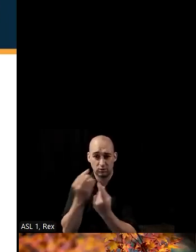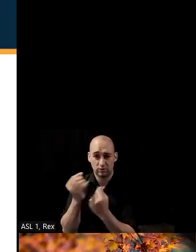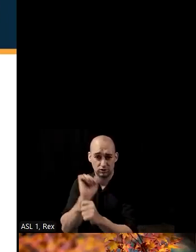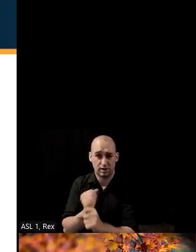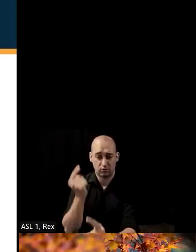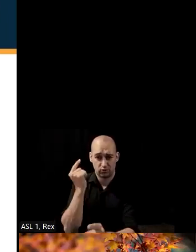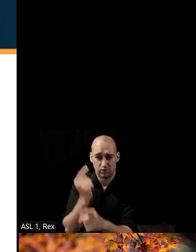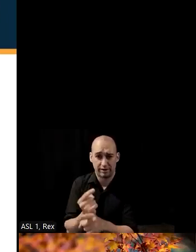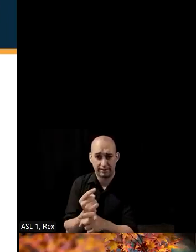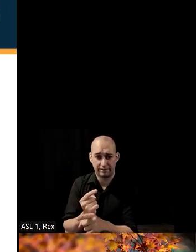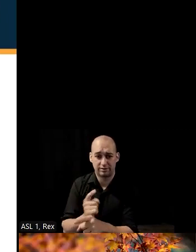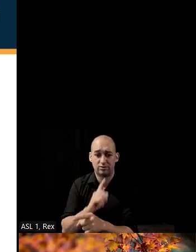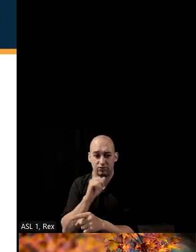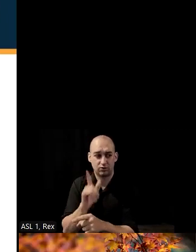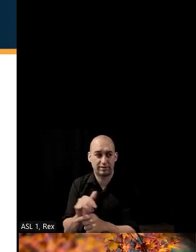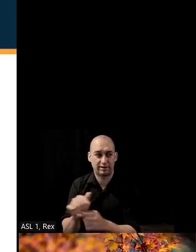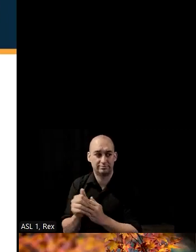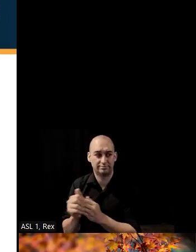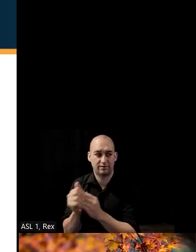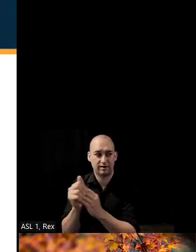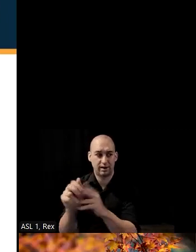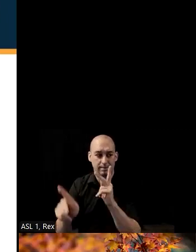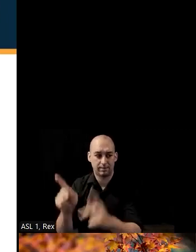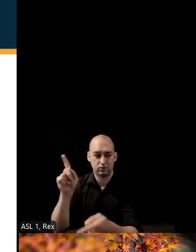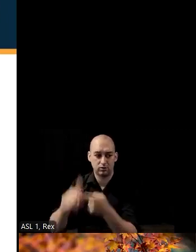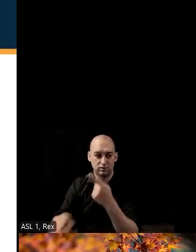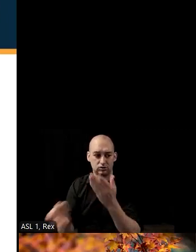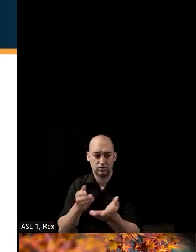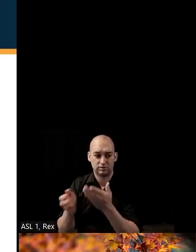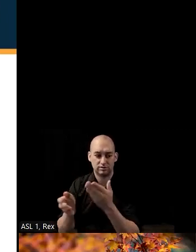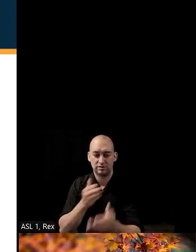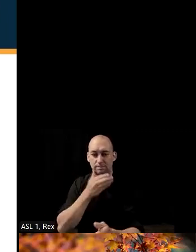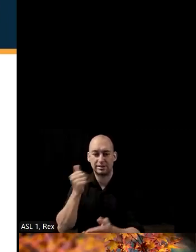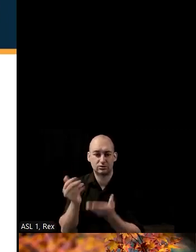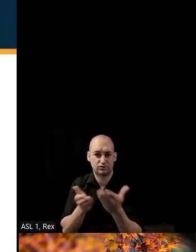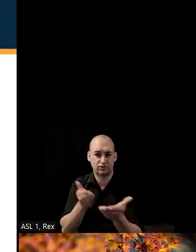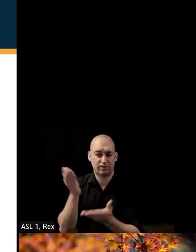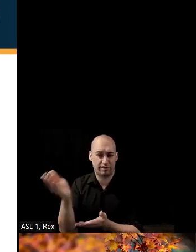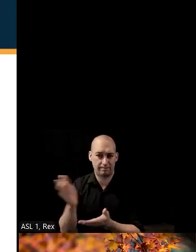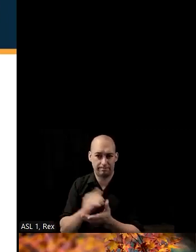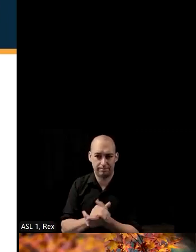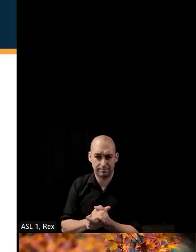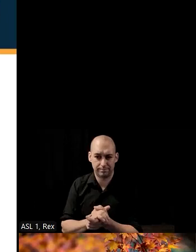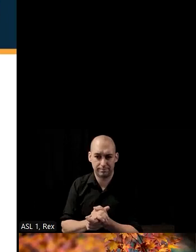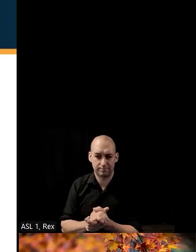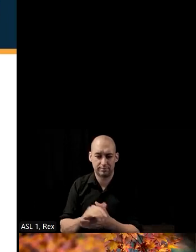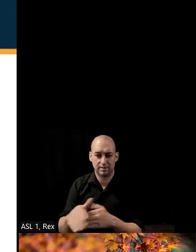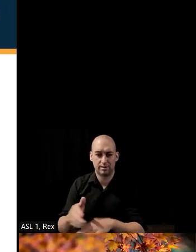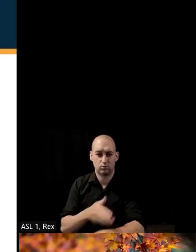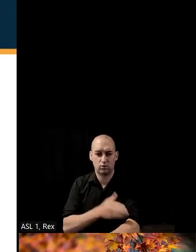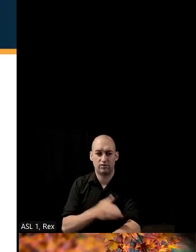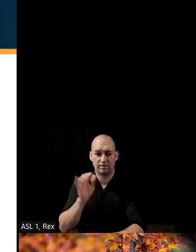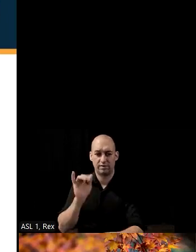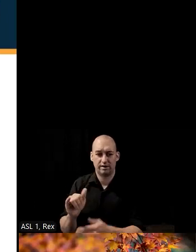are really navigating people towards the services that are going to best serve them. So we expect to see improved outcomes and